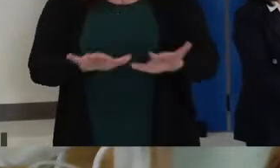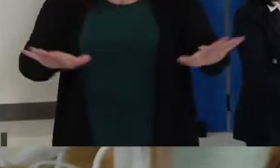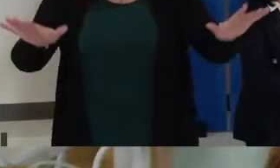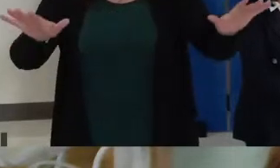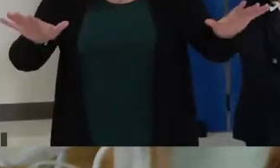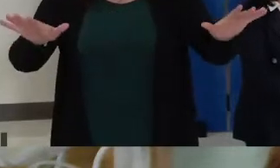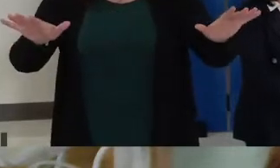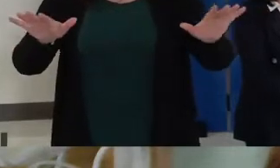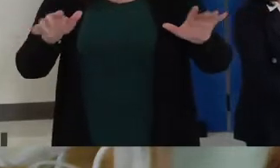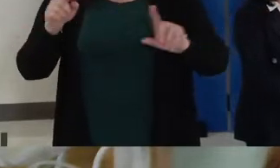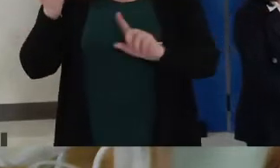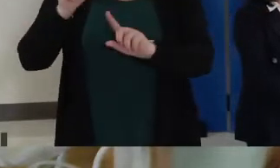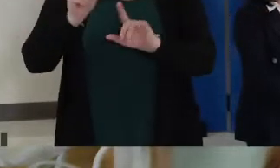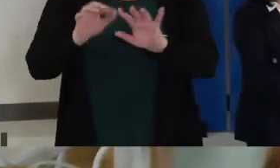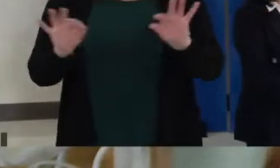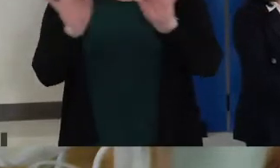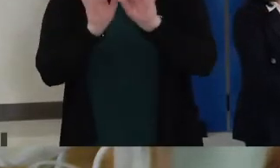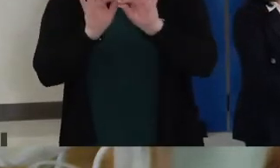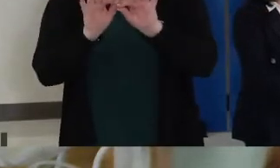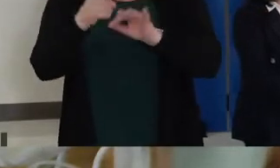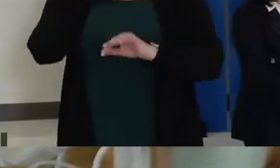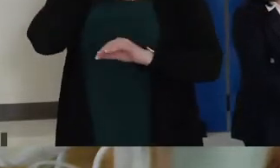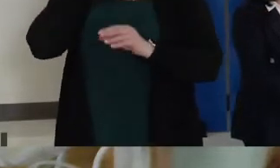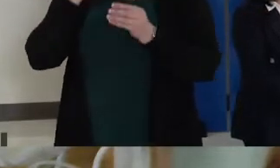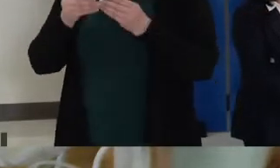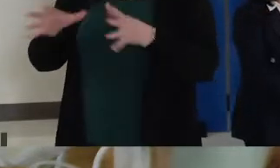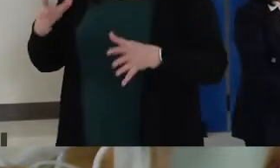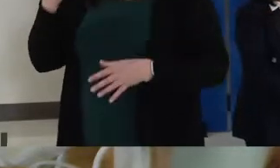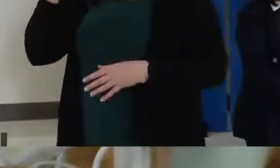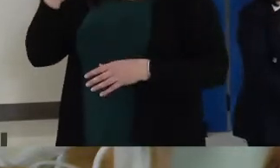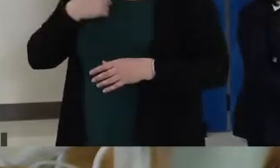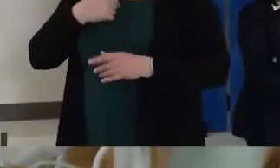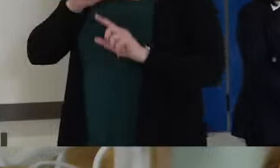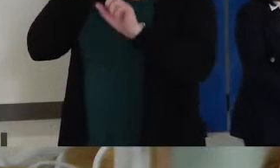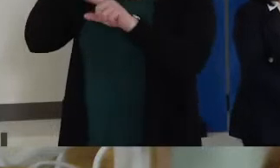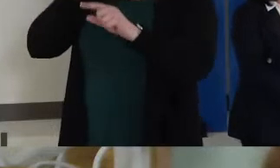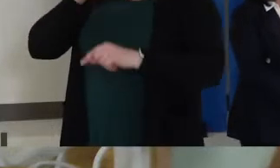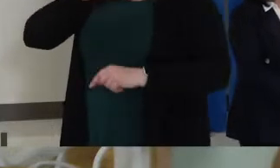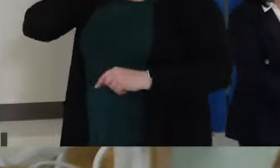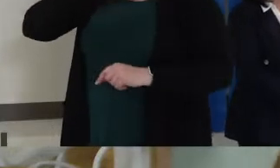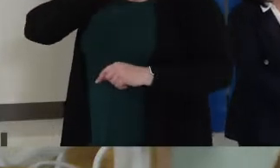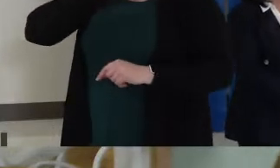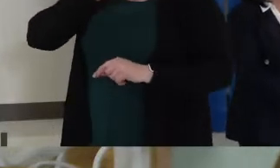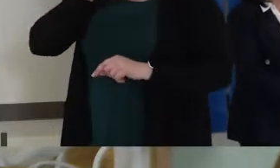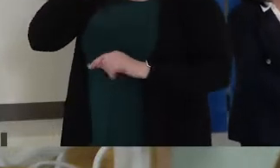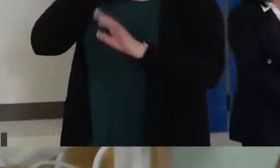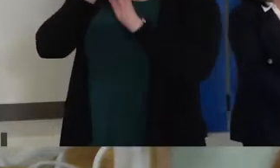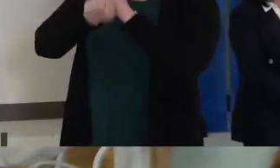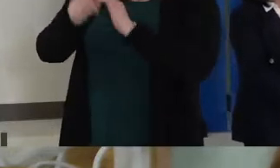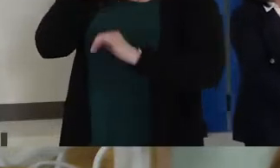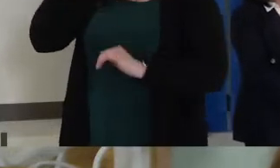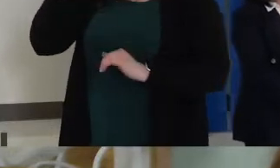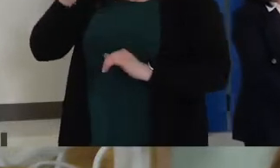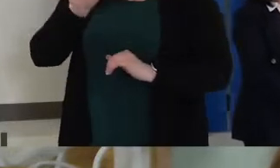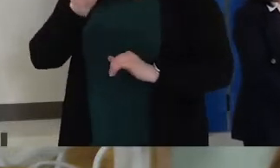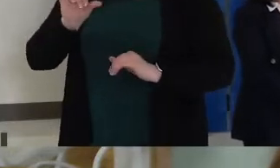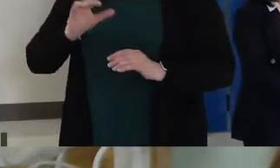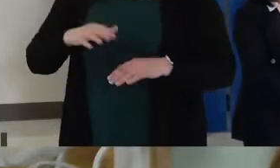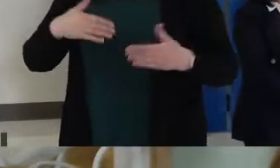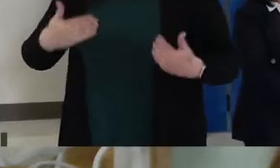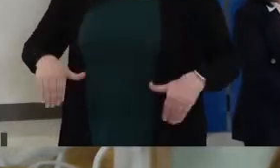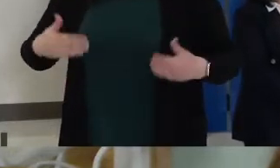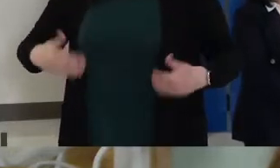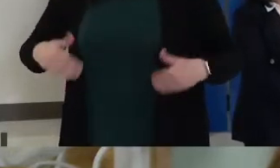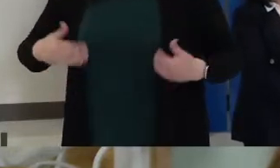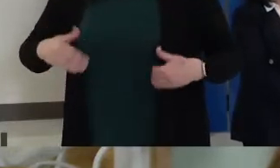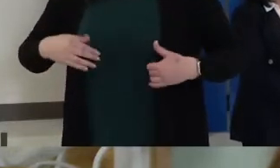this is important. I just lost someone I went to the prom with to suicide a couple weeks ago. I mean, that's just, forgive